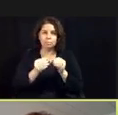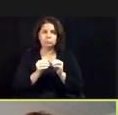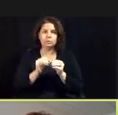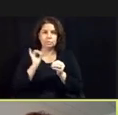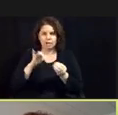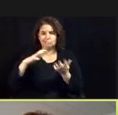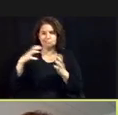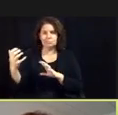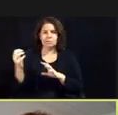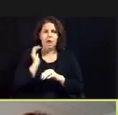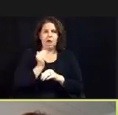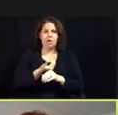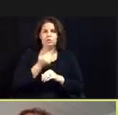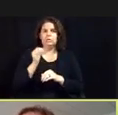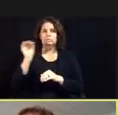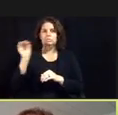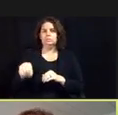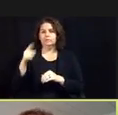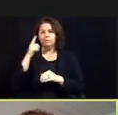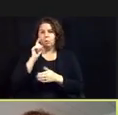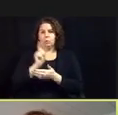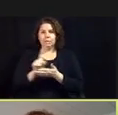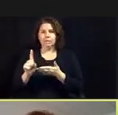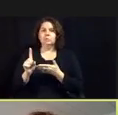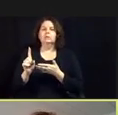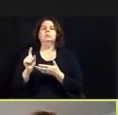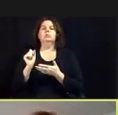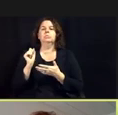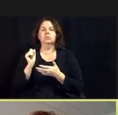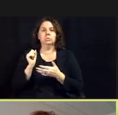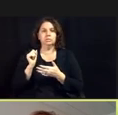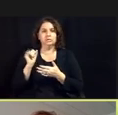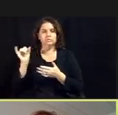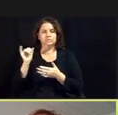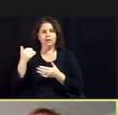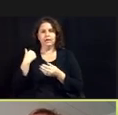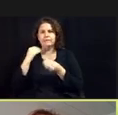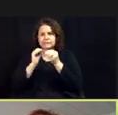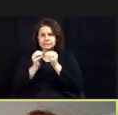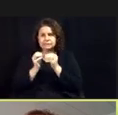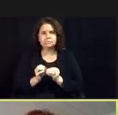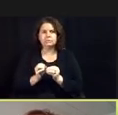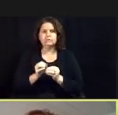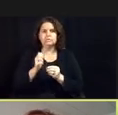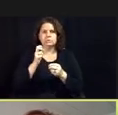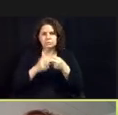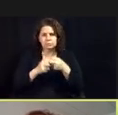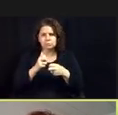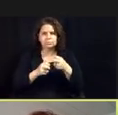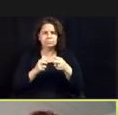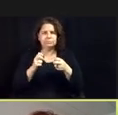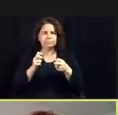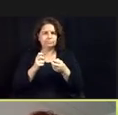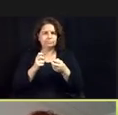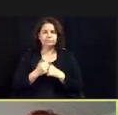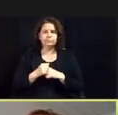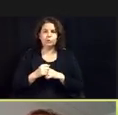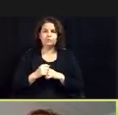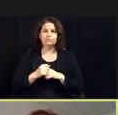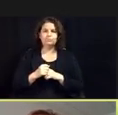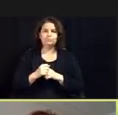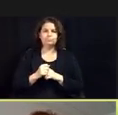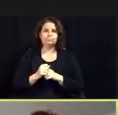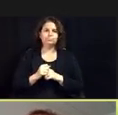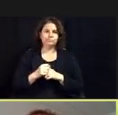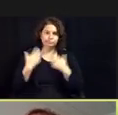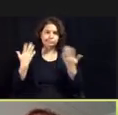a statistical issue with a correction factor where we have where we take testing rates into account. And so the solution